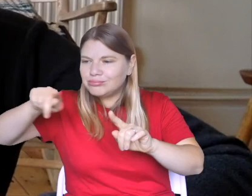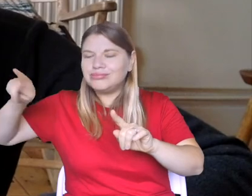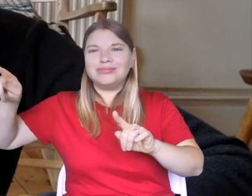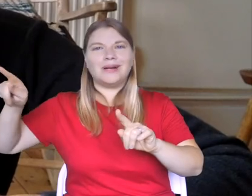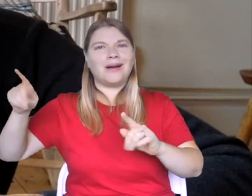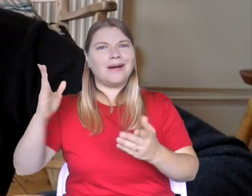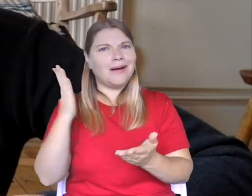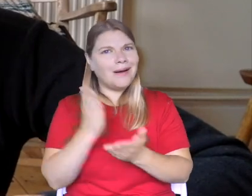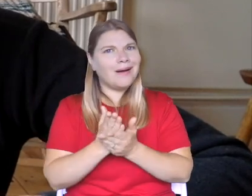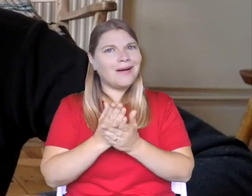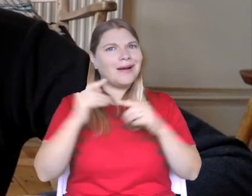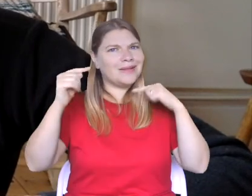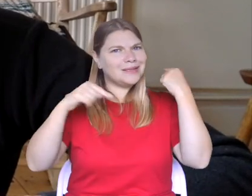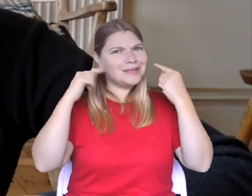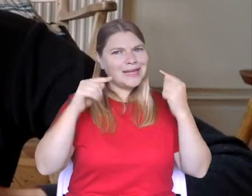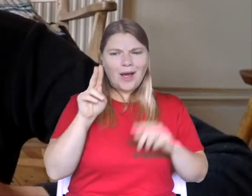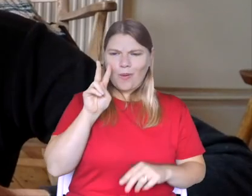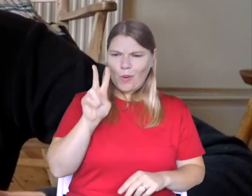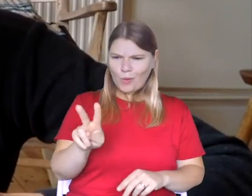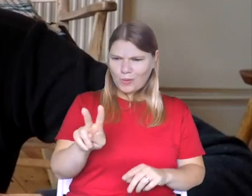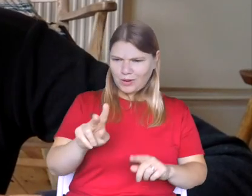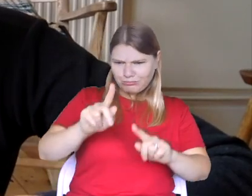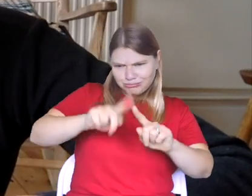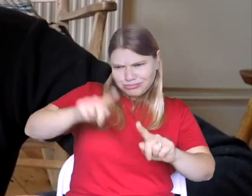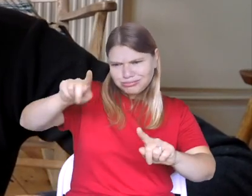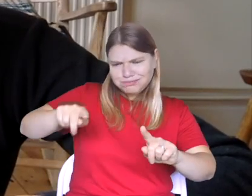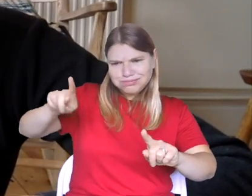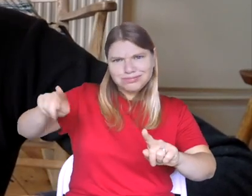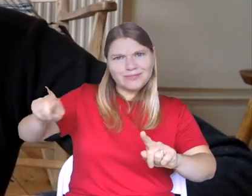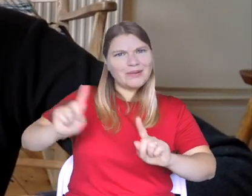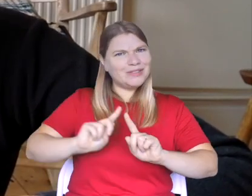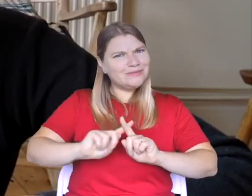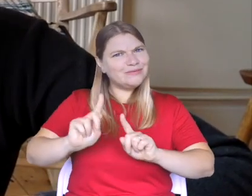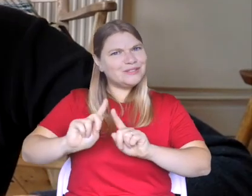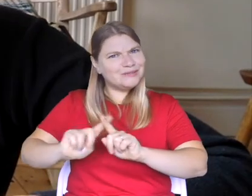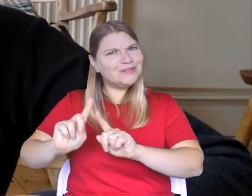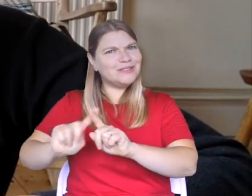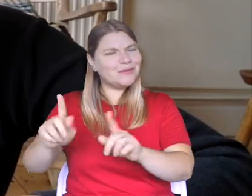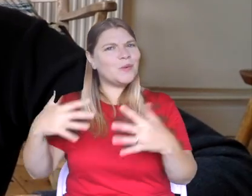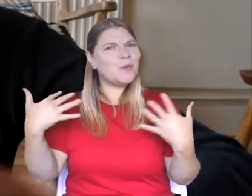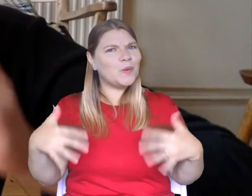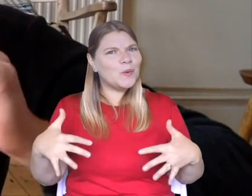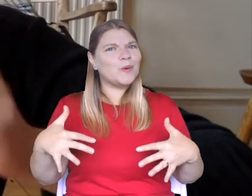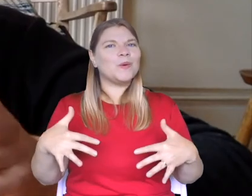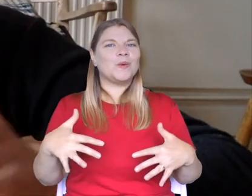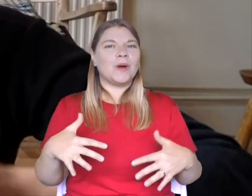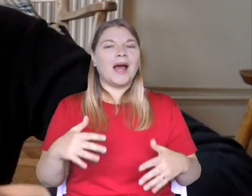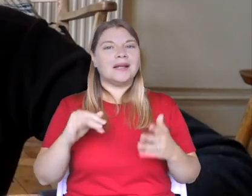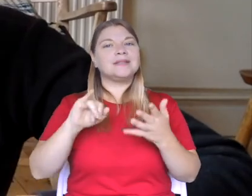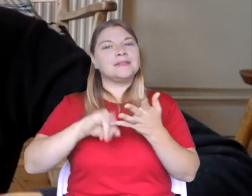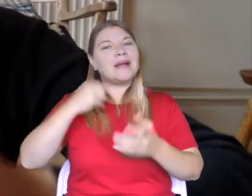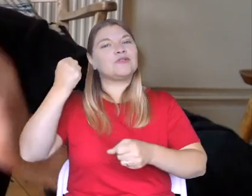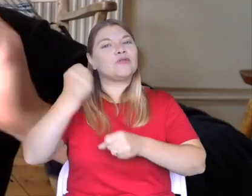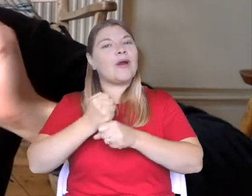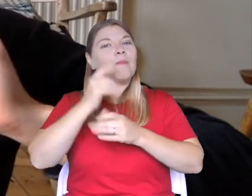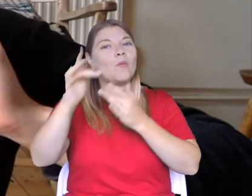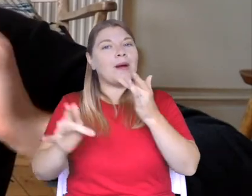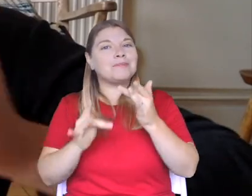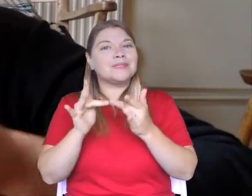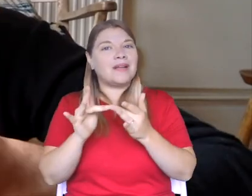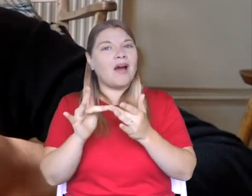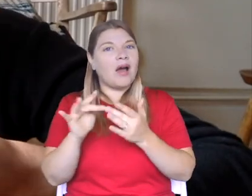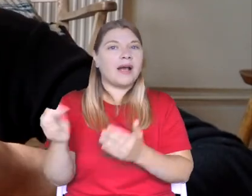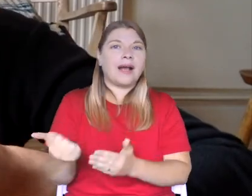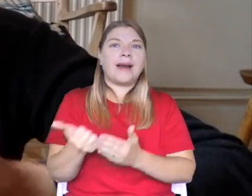across in different ways and we saw them very differently. And it's a great way to see sounds as well as to